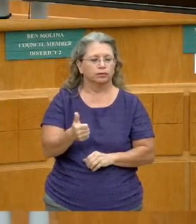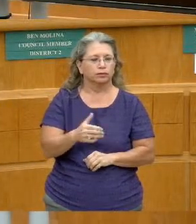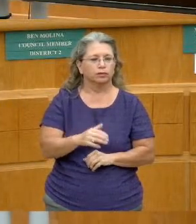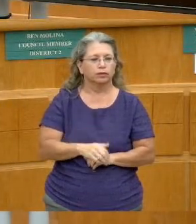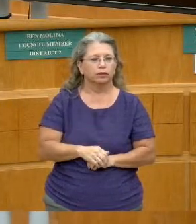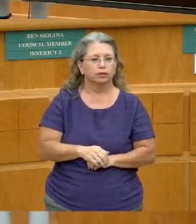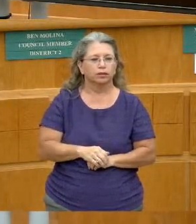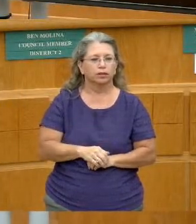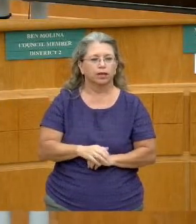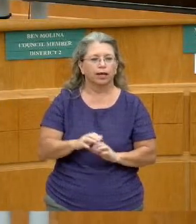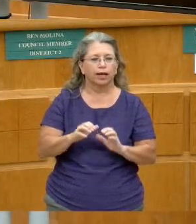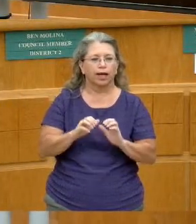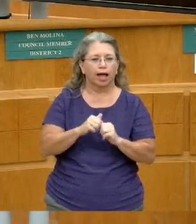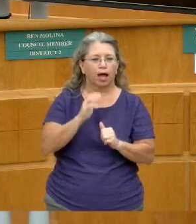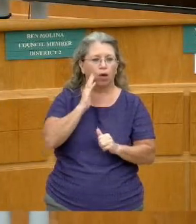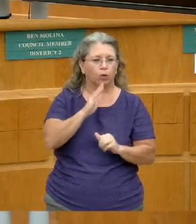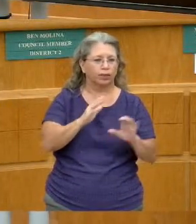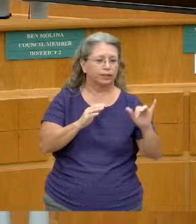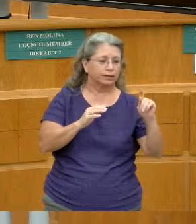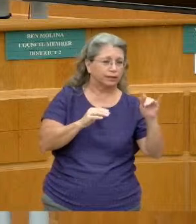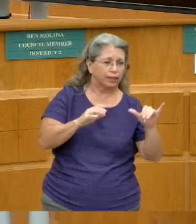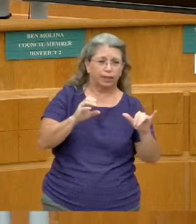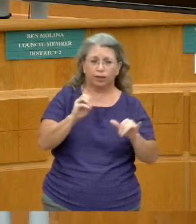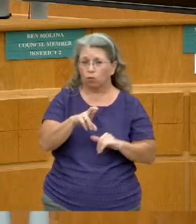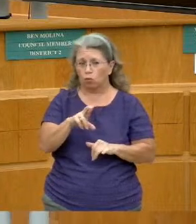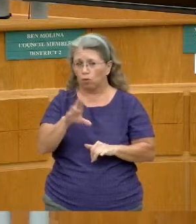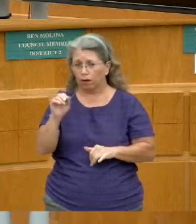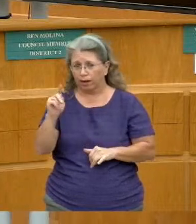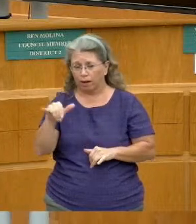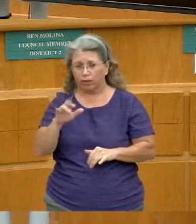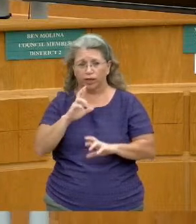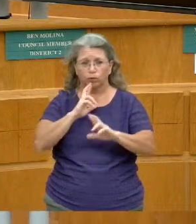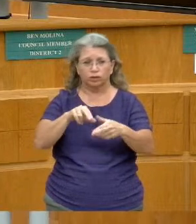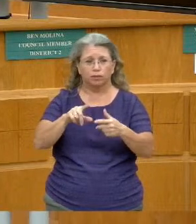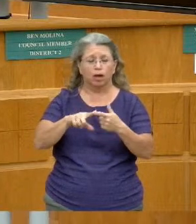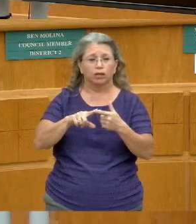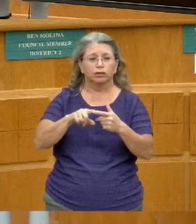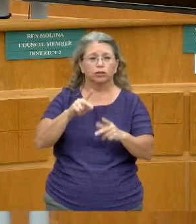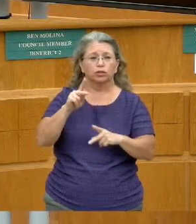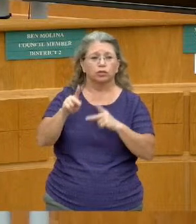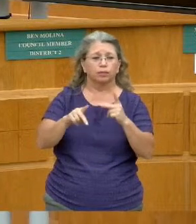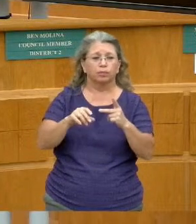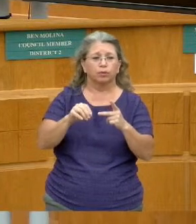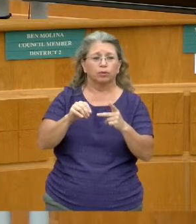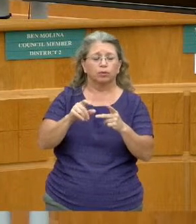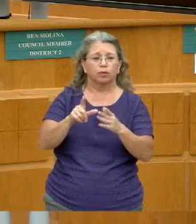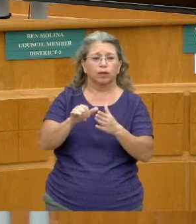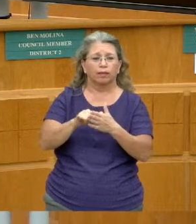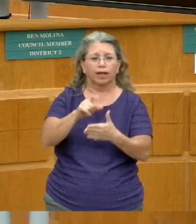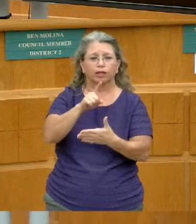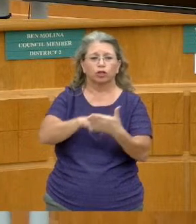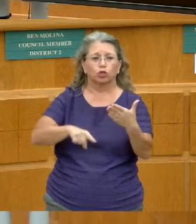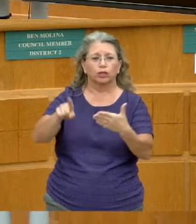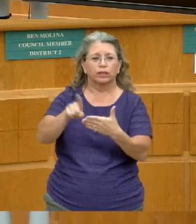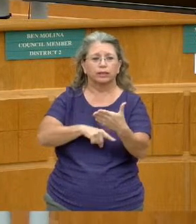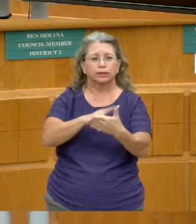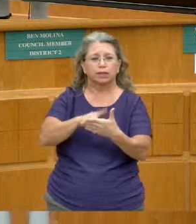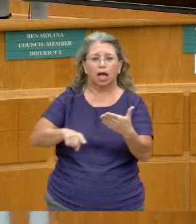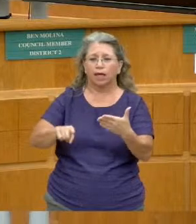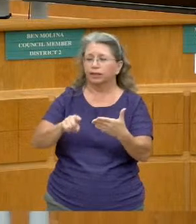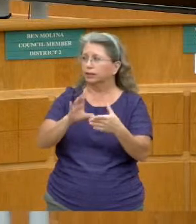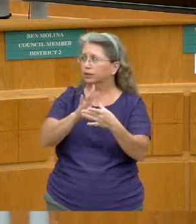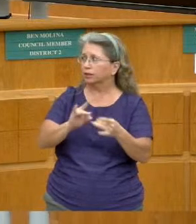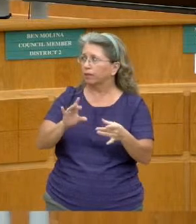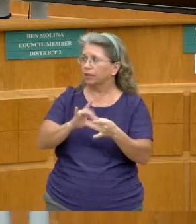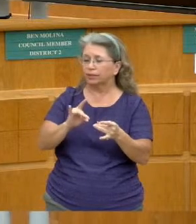How would the city or county respond to citizens criticizing the messages on COVID-19 as generating fear?